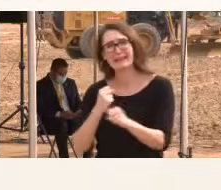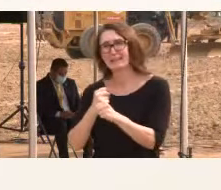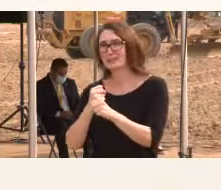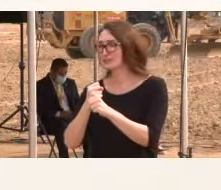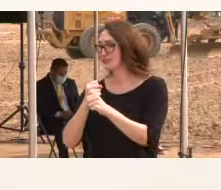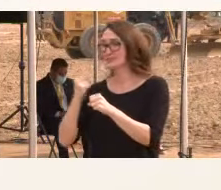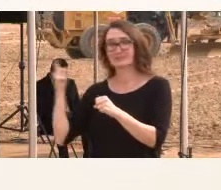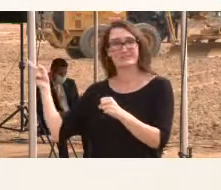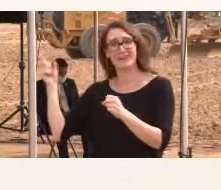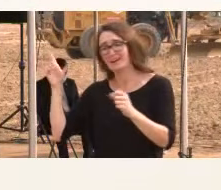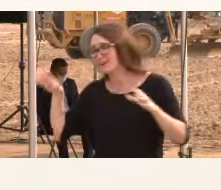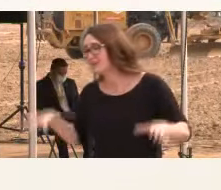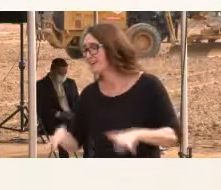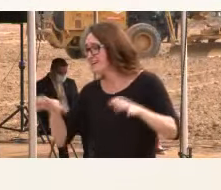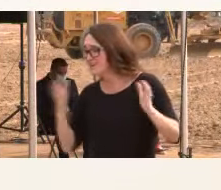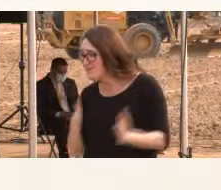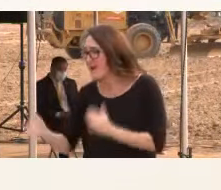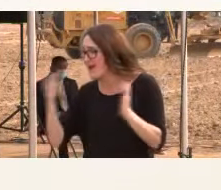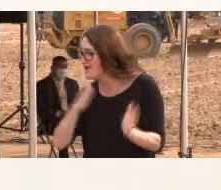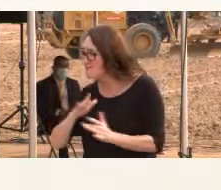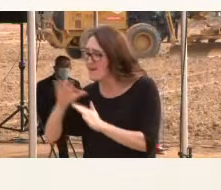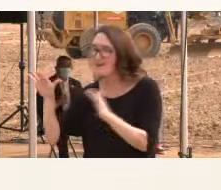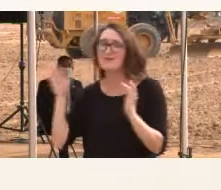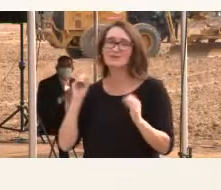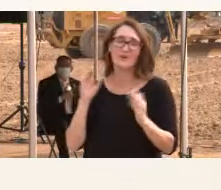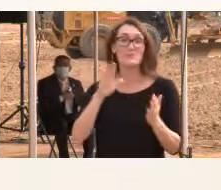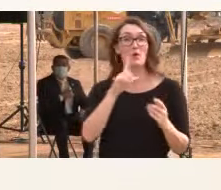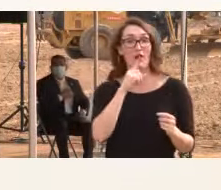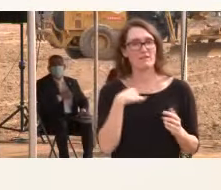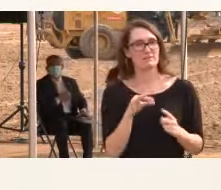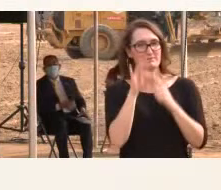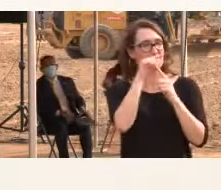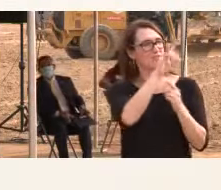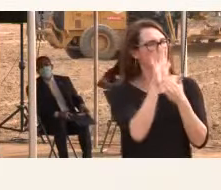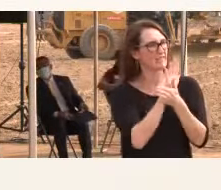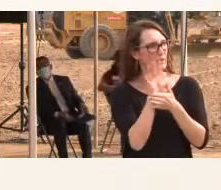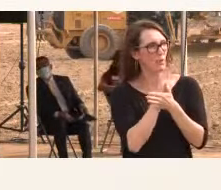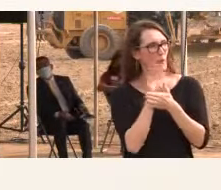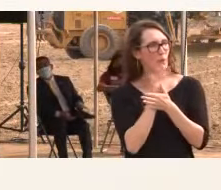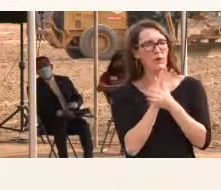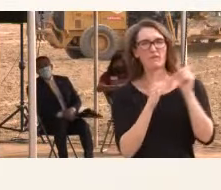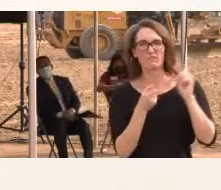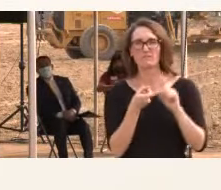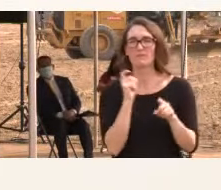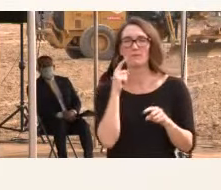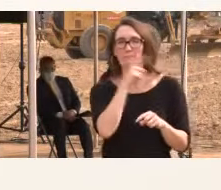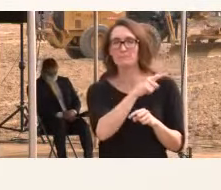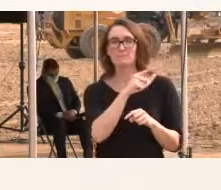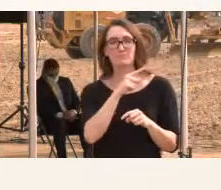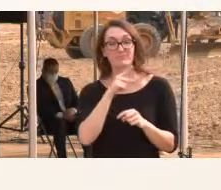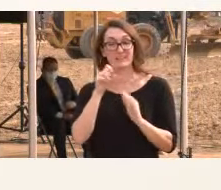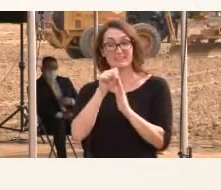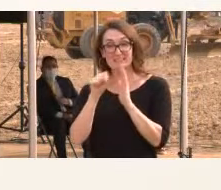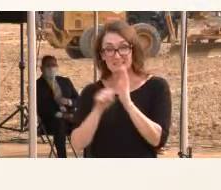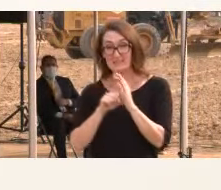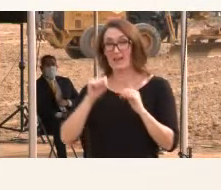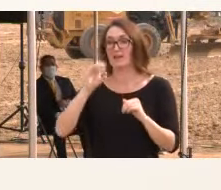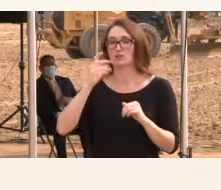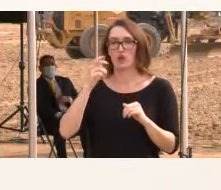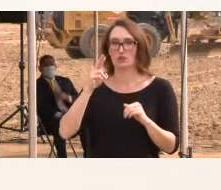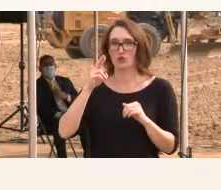bit more time. We have a special video presentation for you from our very own State